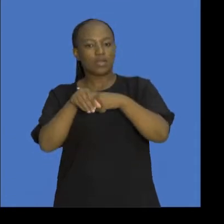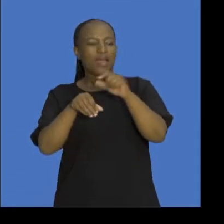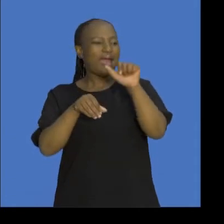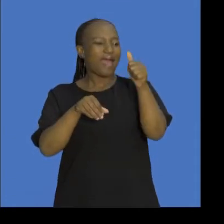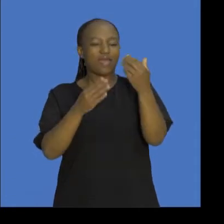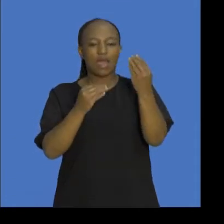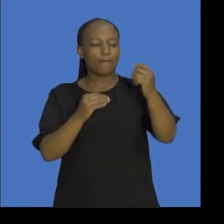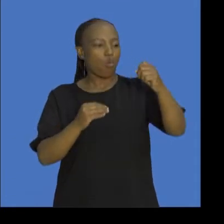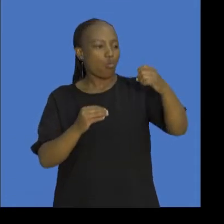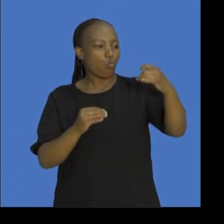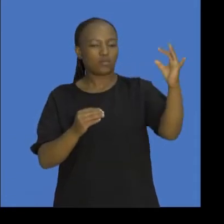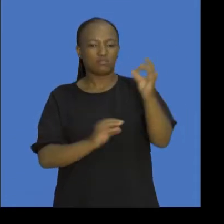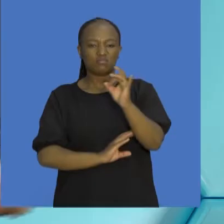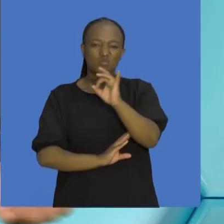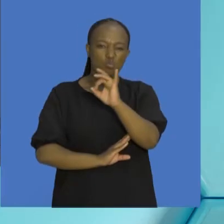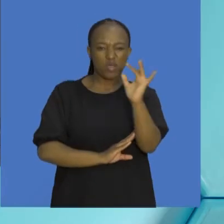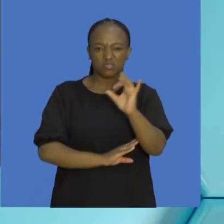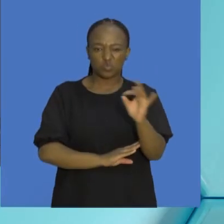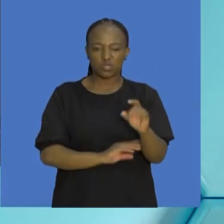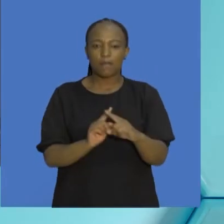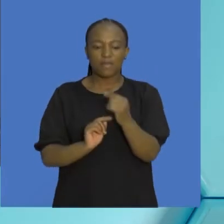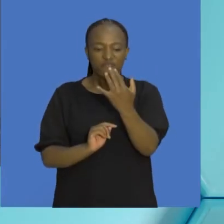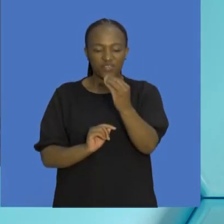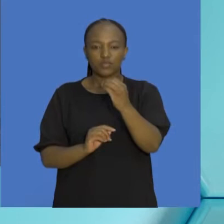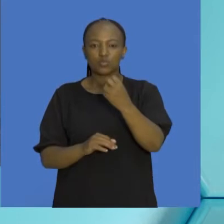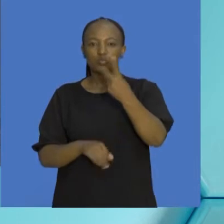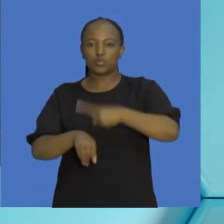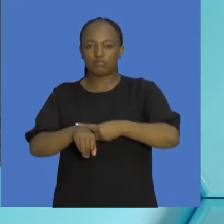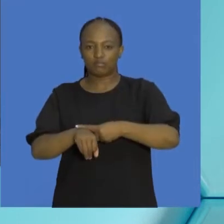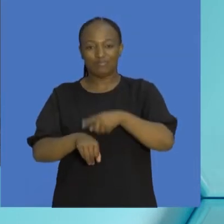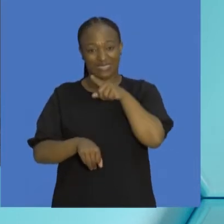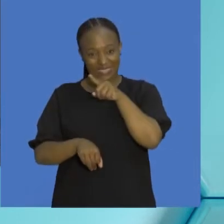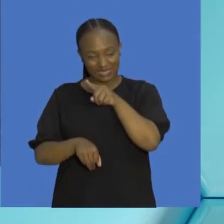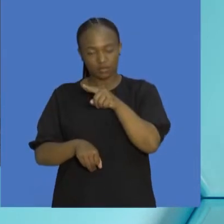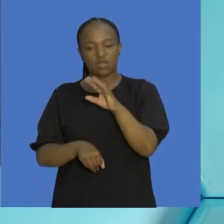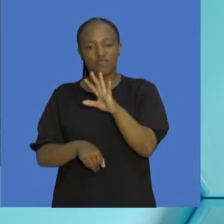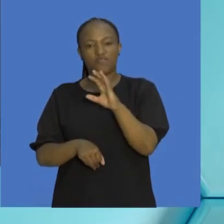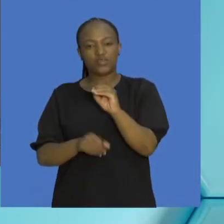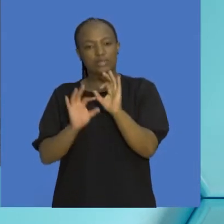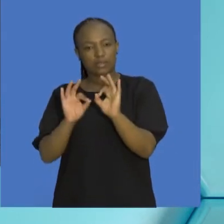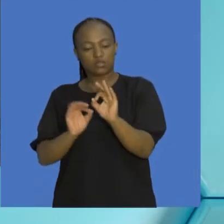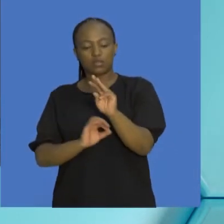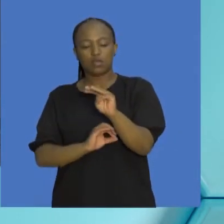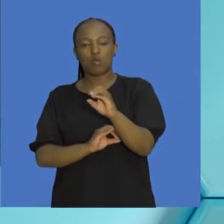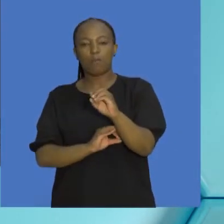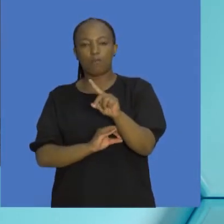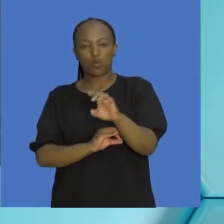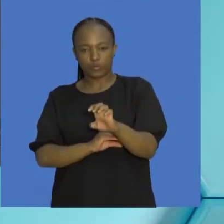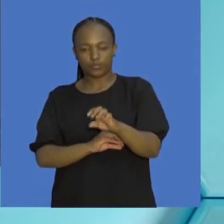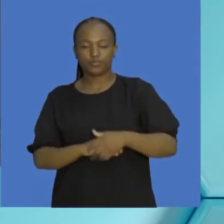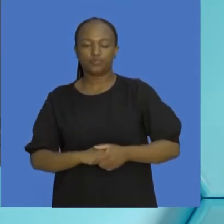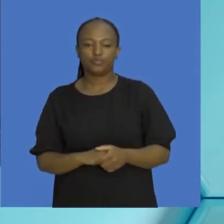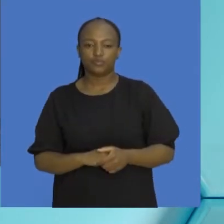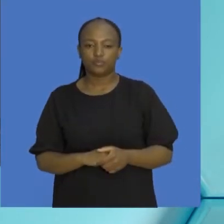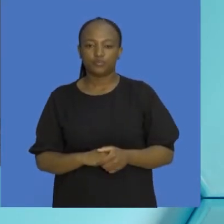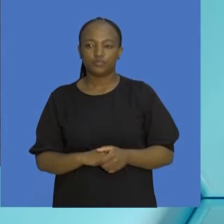more often than any other number. So 50 is the mode. We together because it